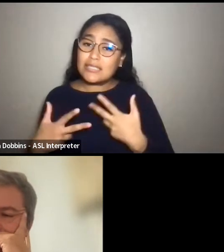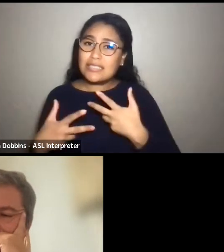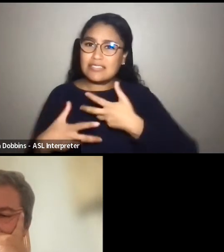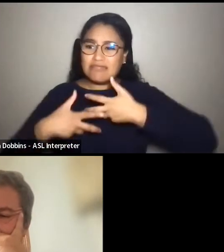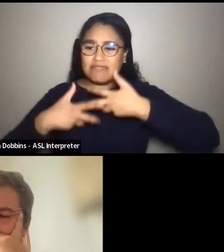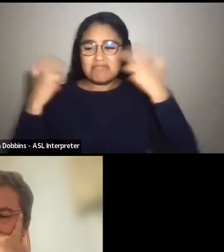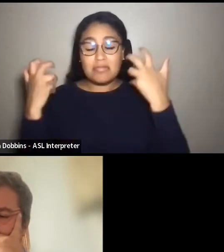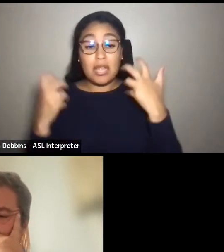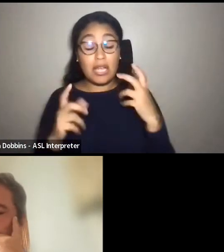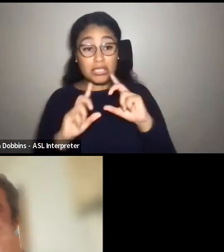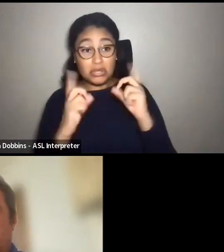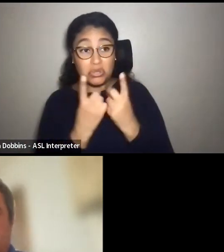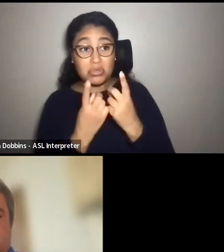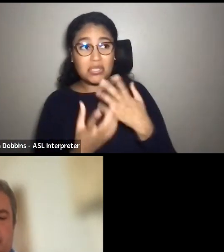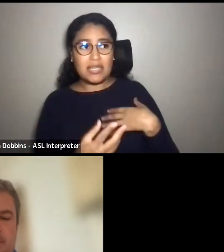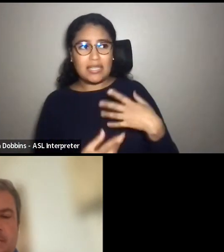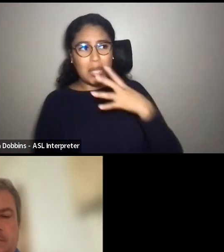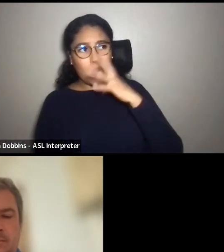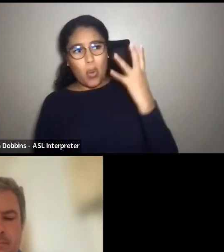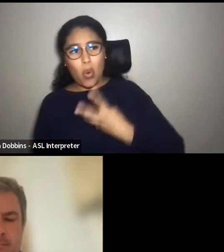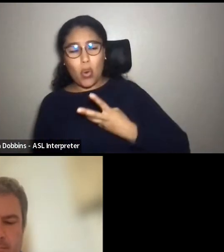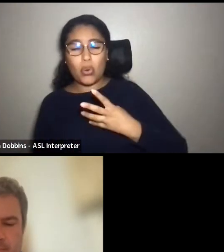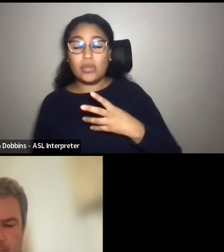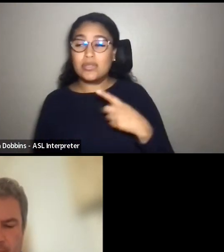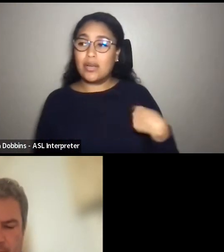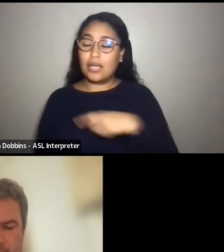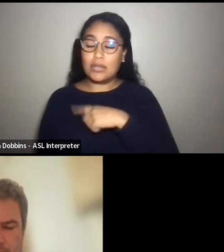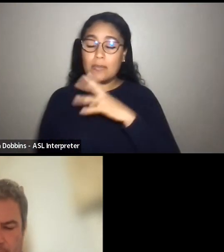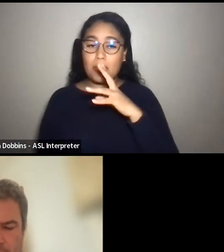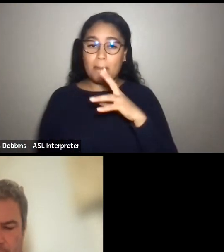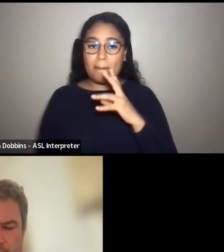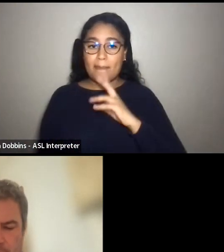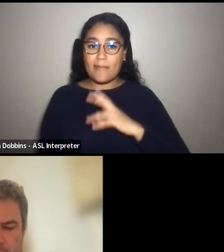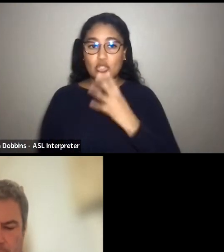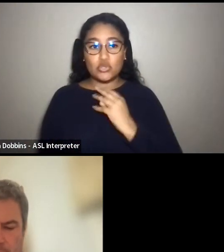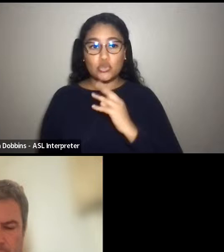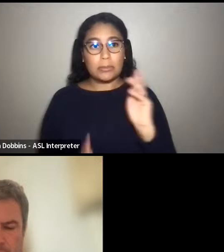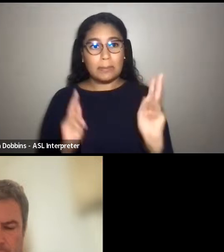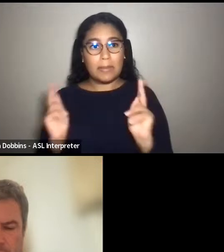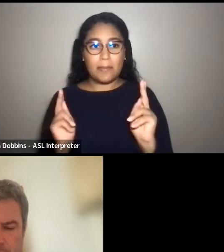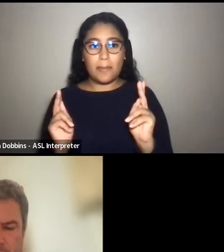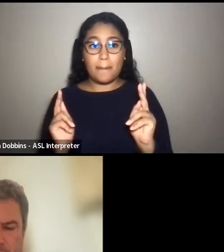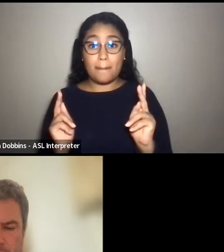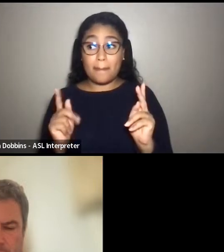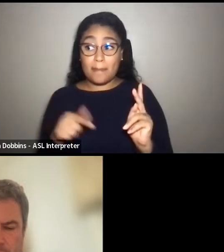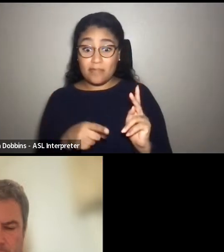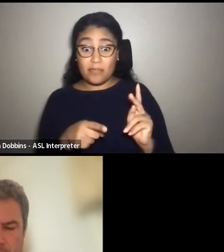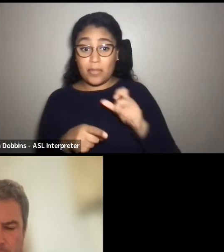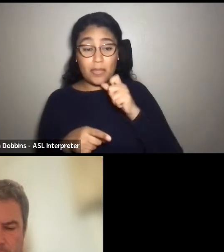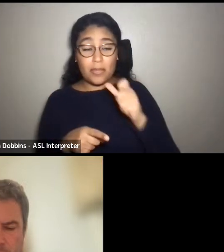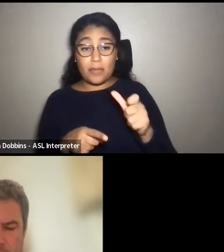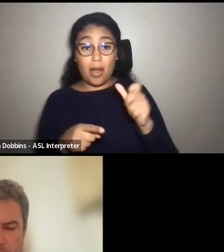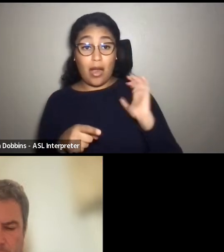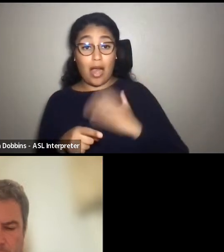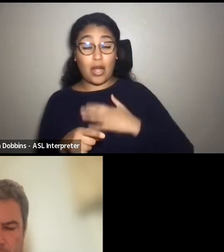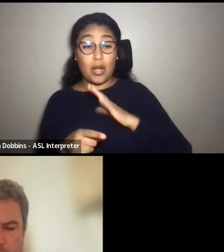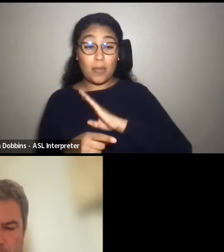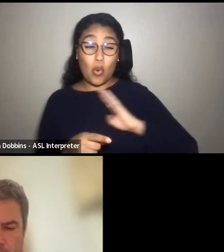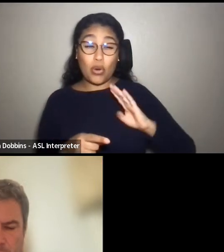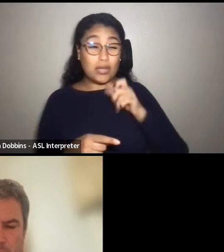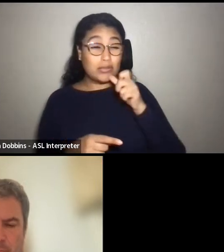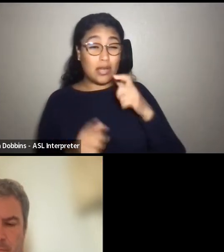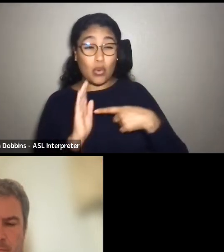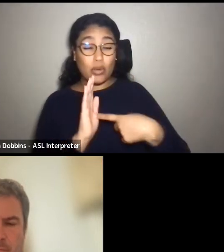district ignores us, scared for the Jewish people, and angry with our district leadership for misrepresenting this attack on Israel. We all know